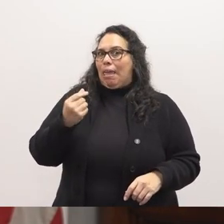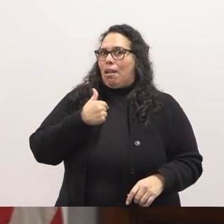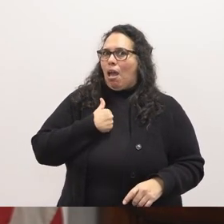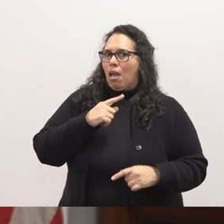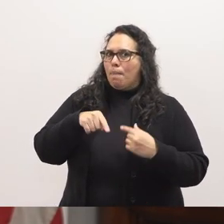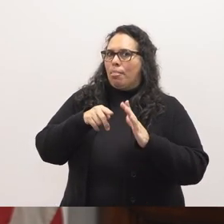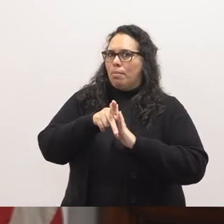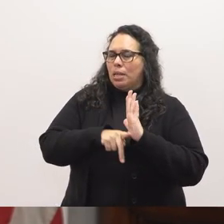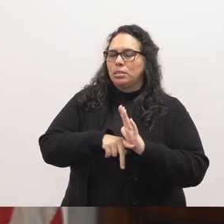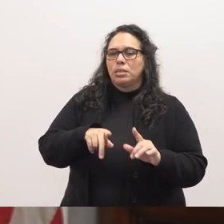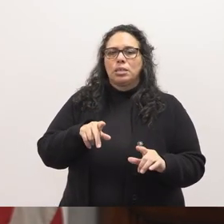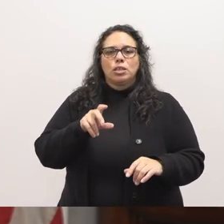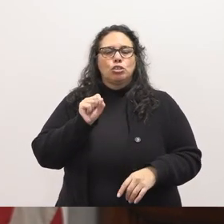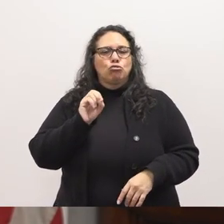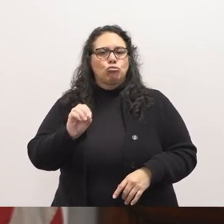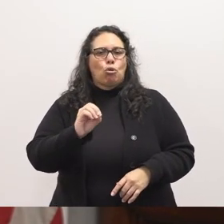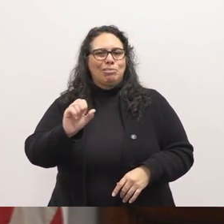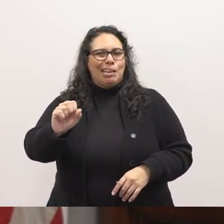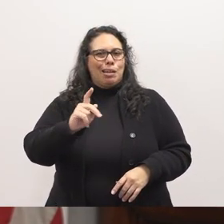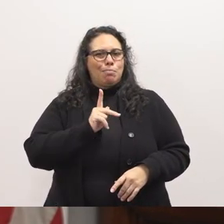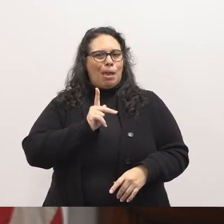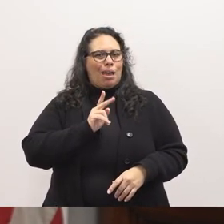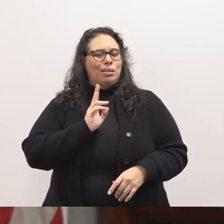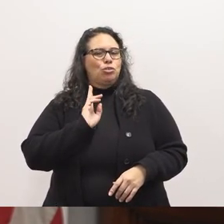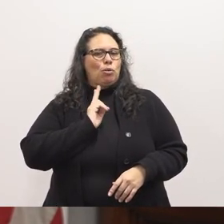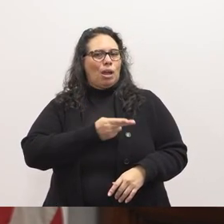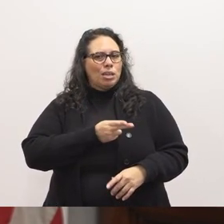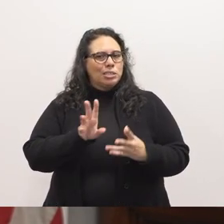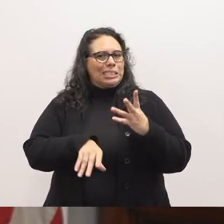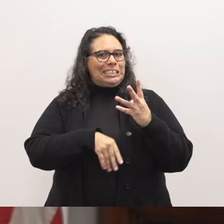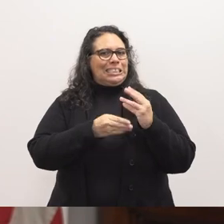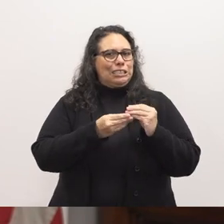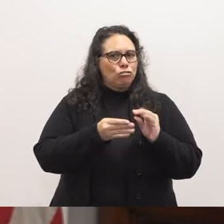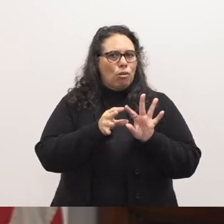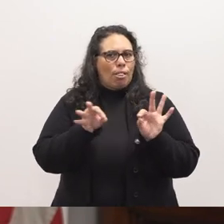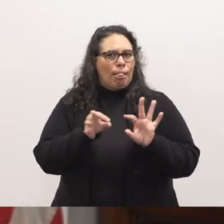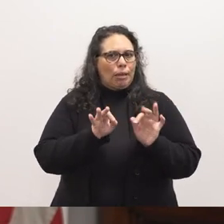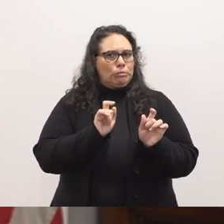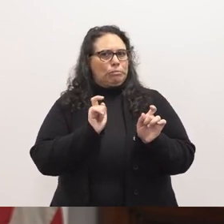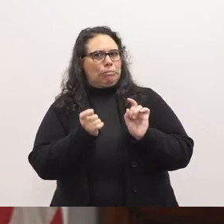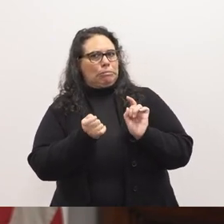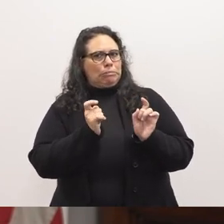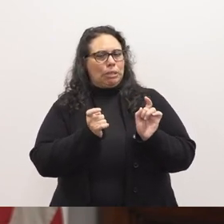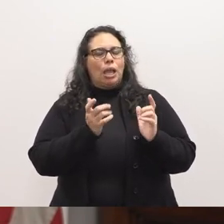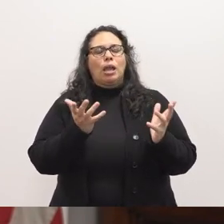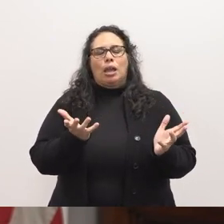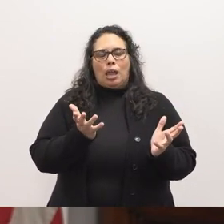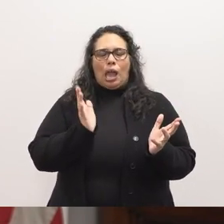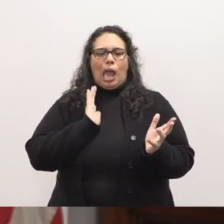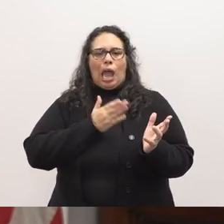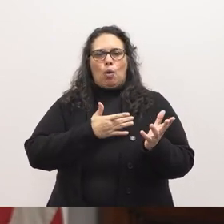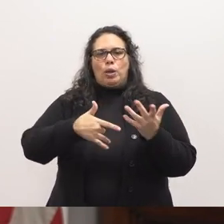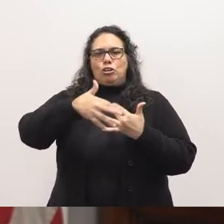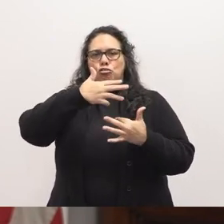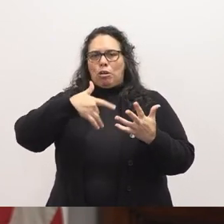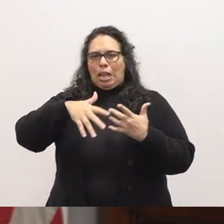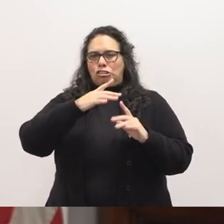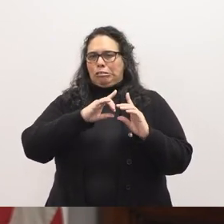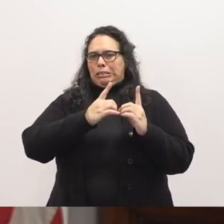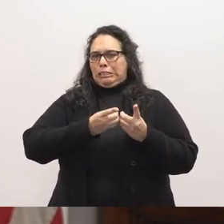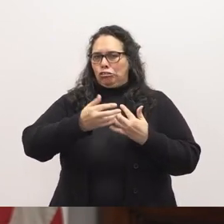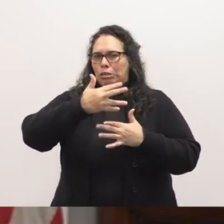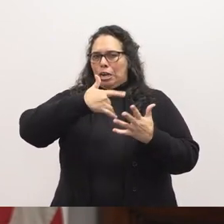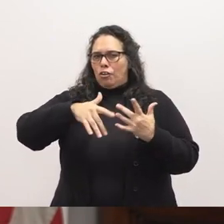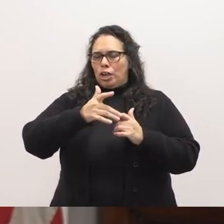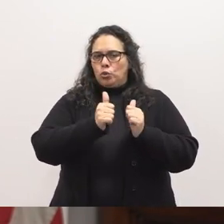us with some revised language and additional language regarding our interactions, our district's interactions